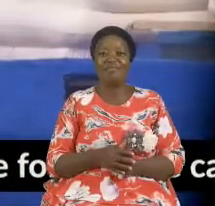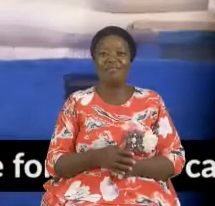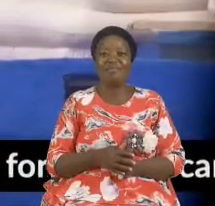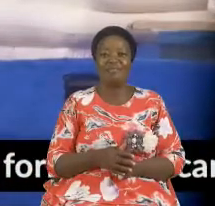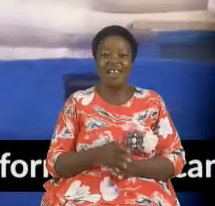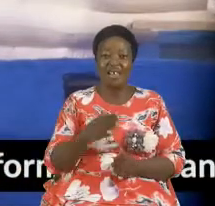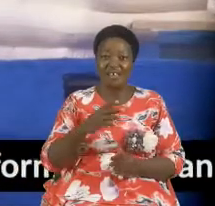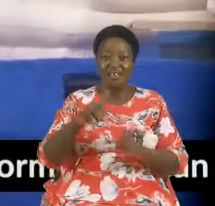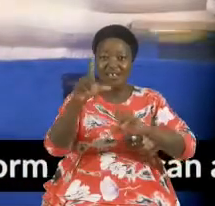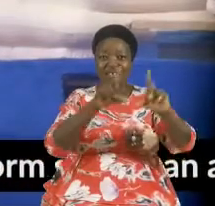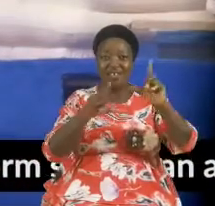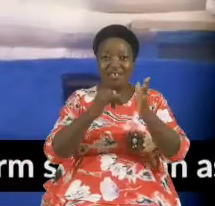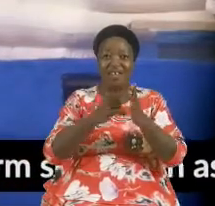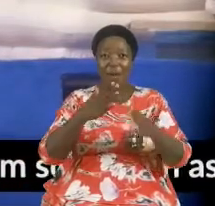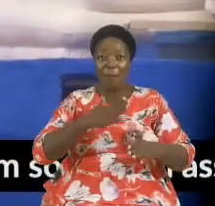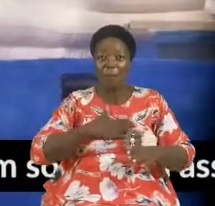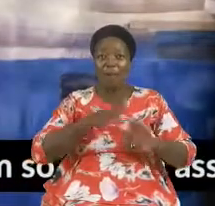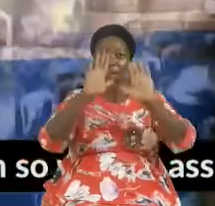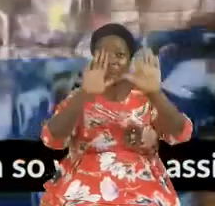Praise the Lord.